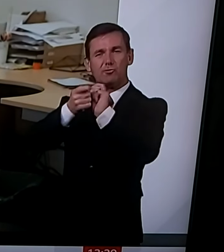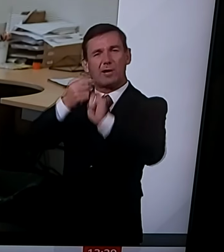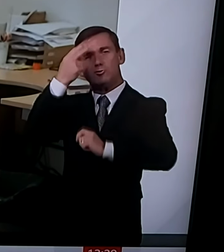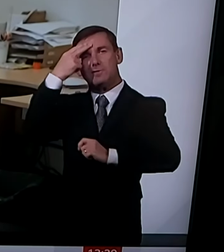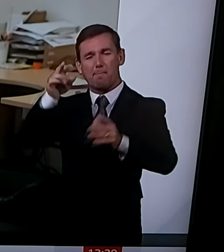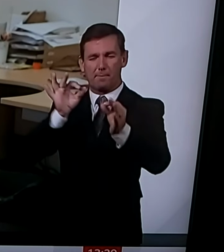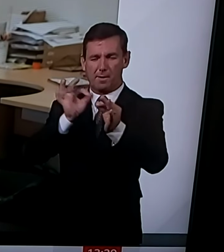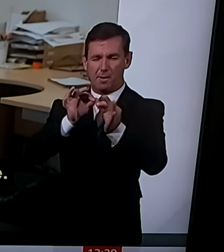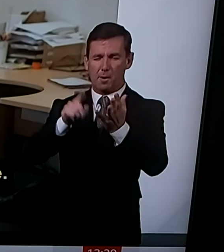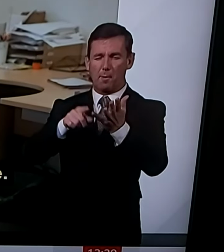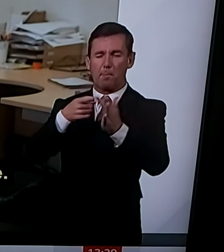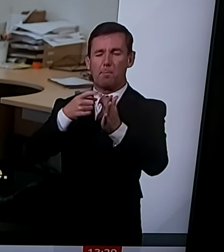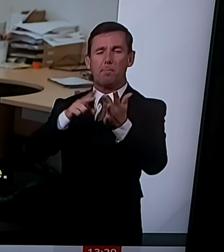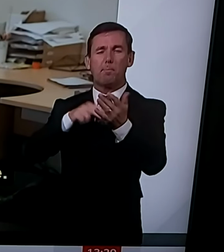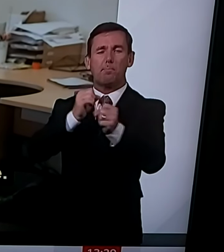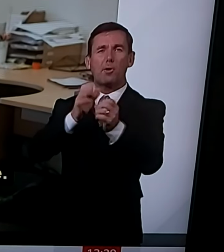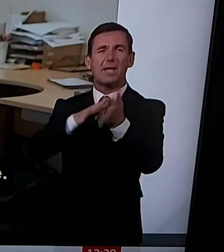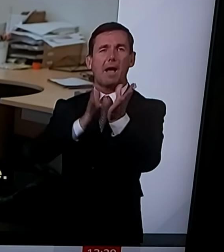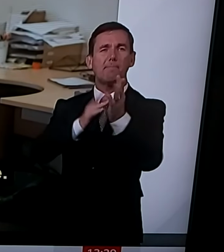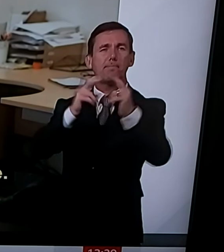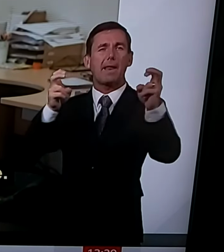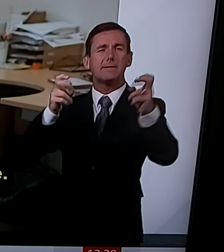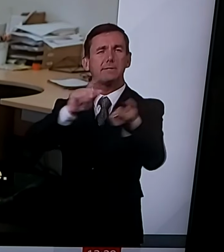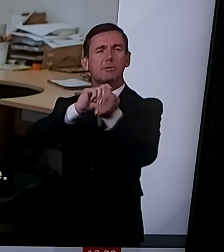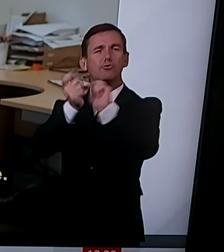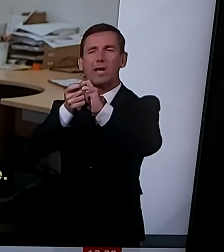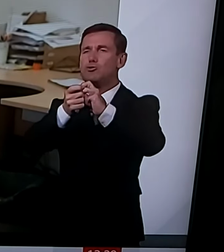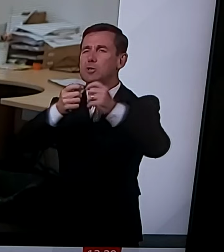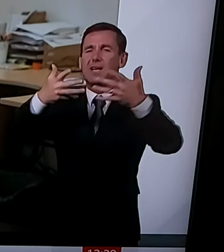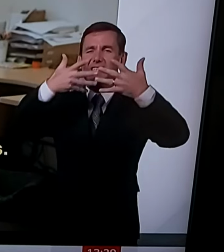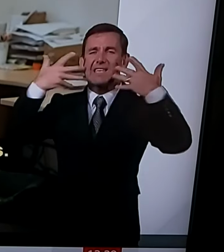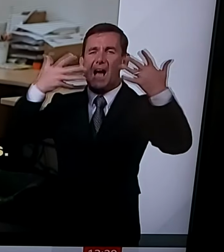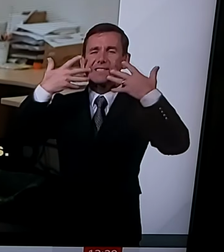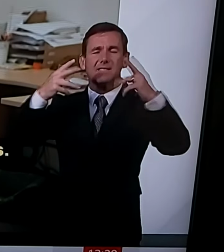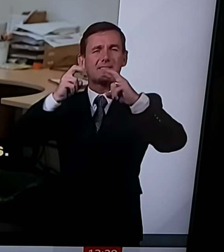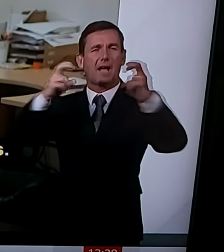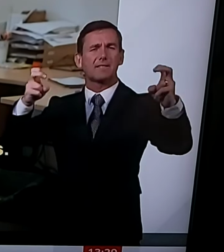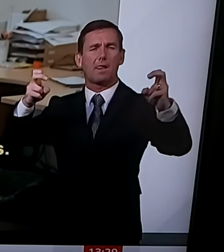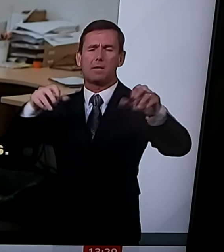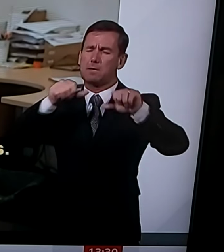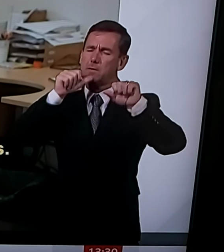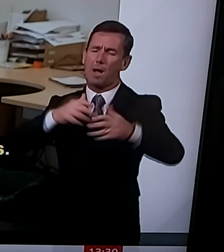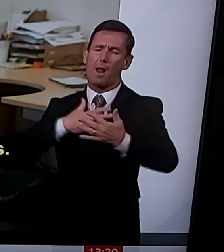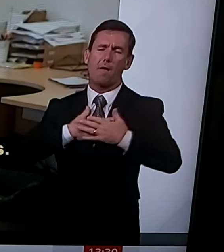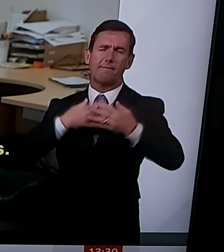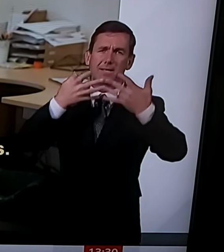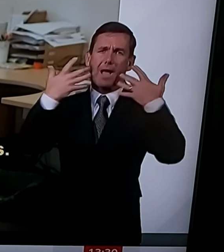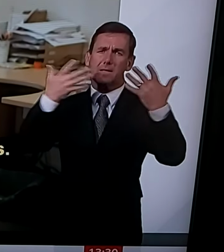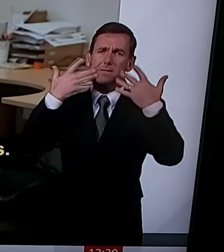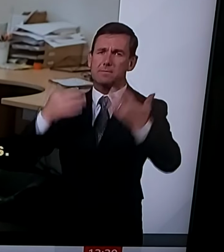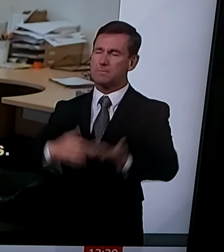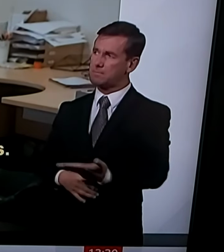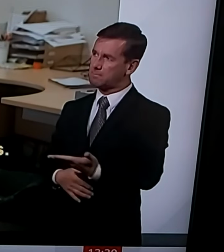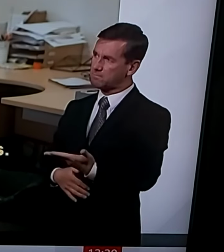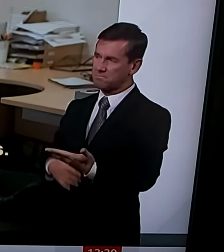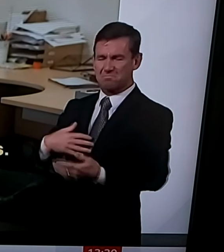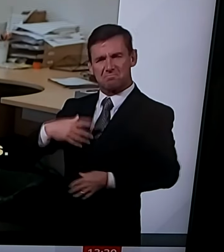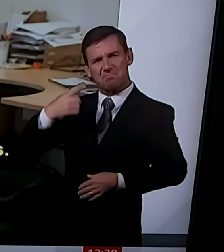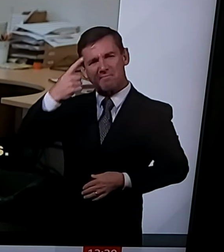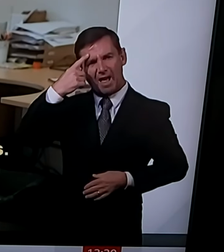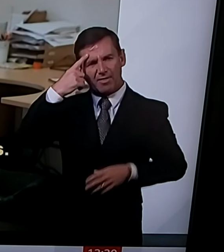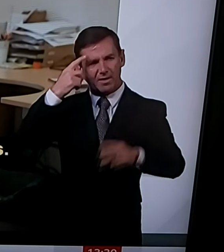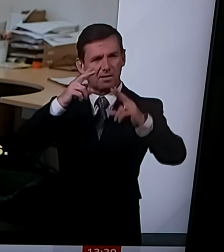love with cats. I would probably make every castle and palace have, like,